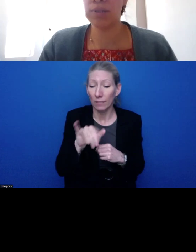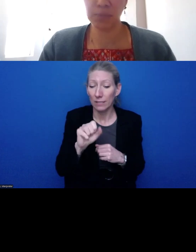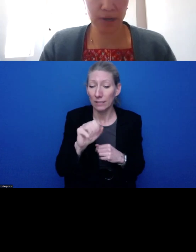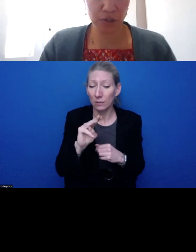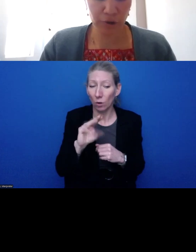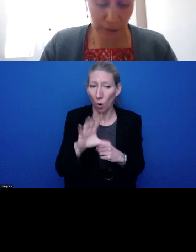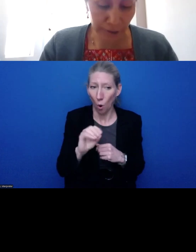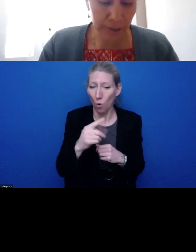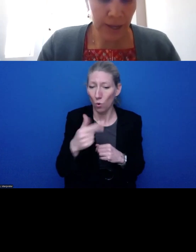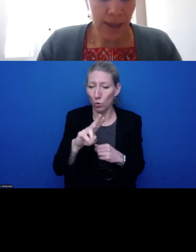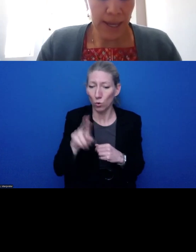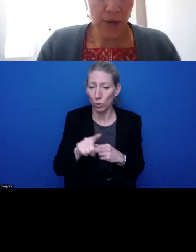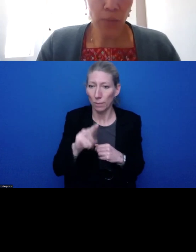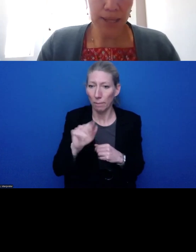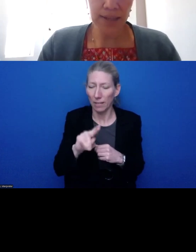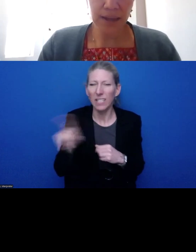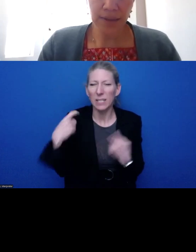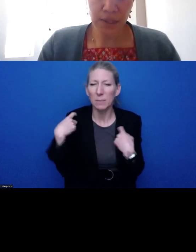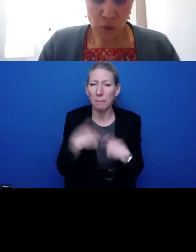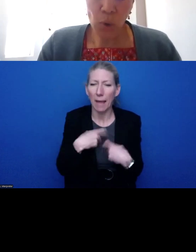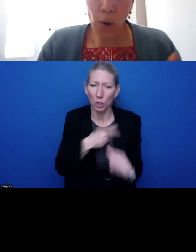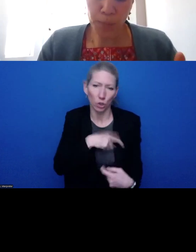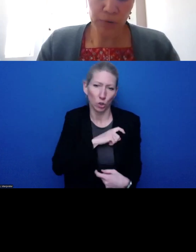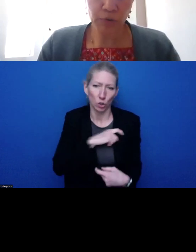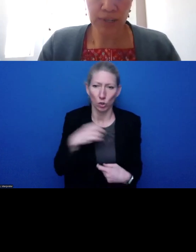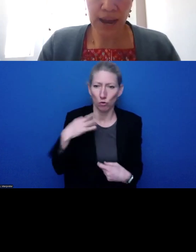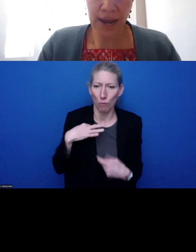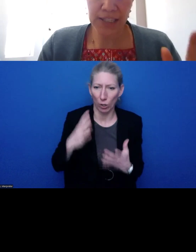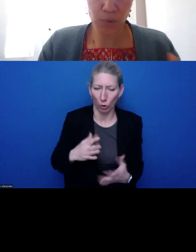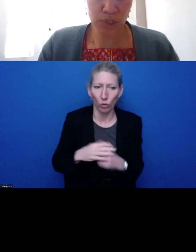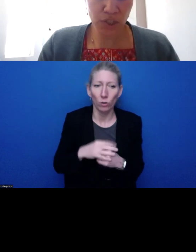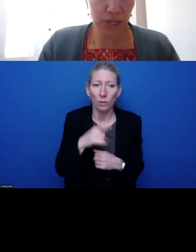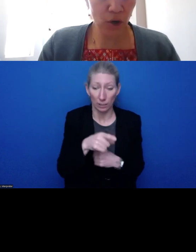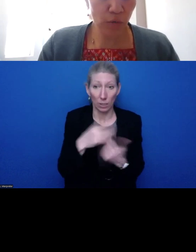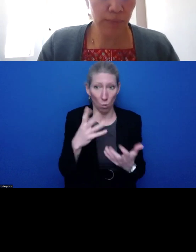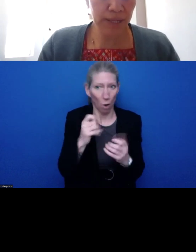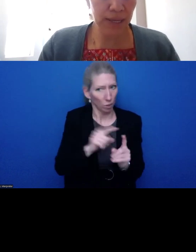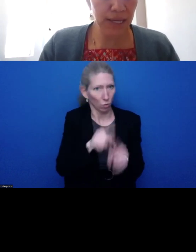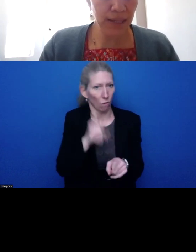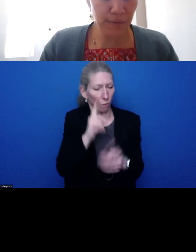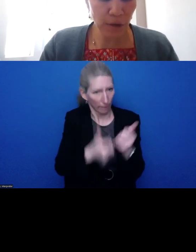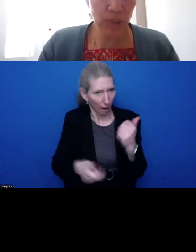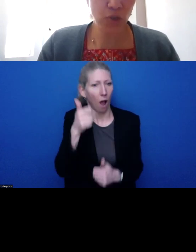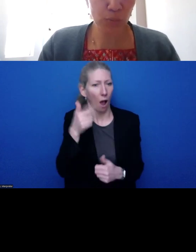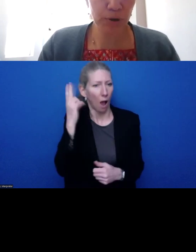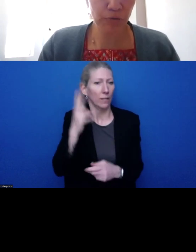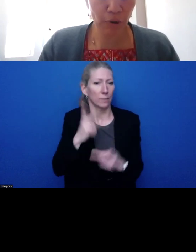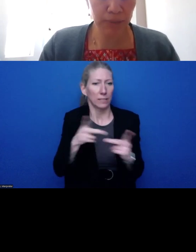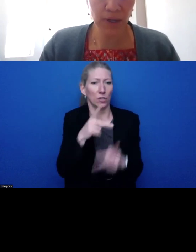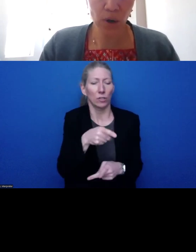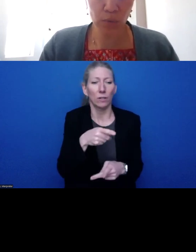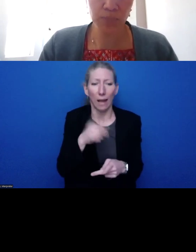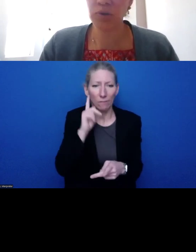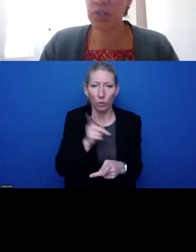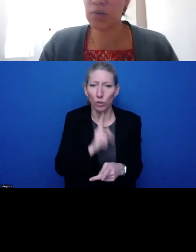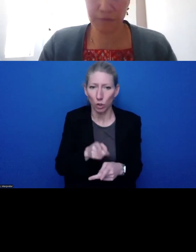he was a Spanish chronicler, commented that to opt for the highest position in government, individuals should perform